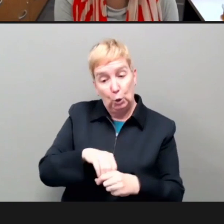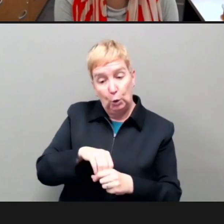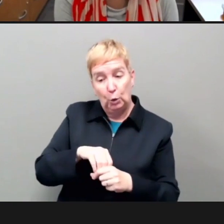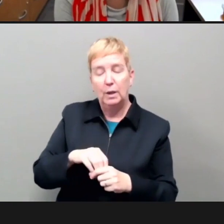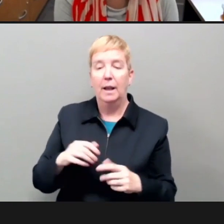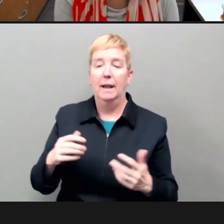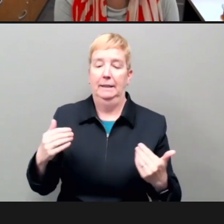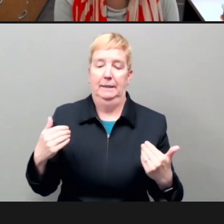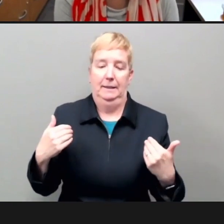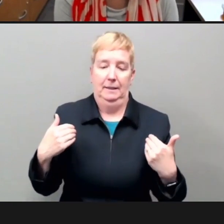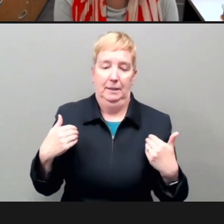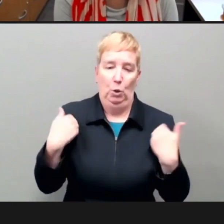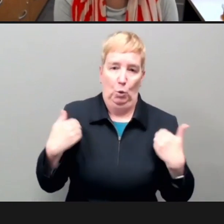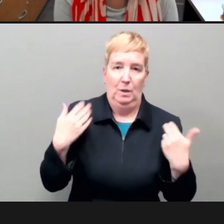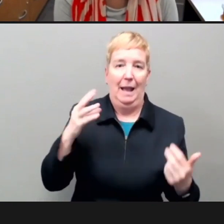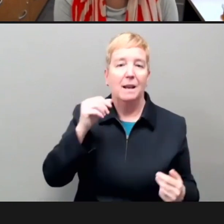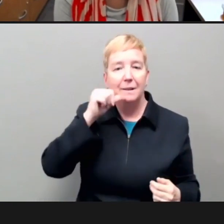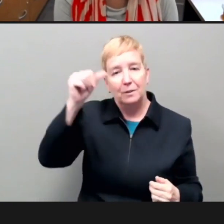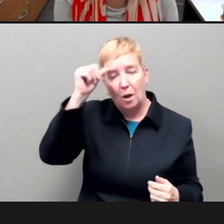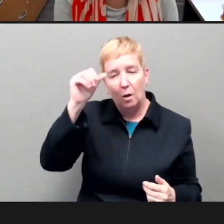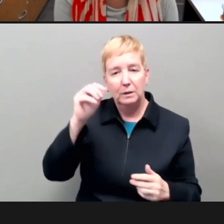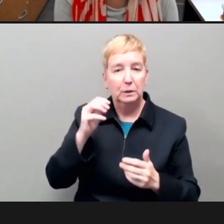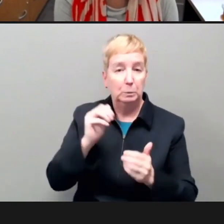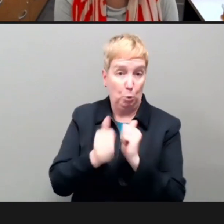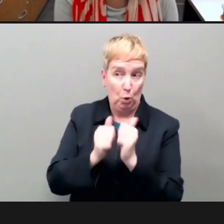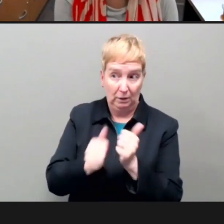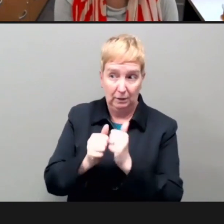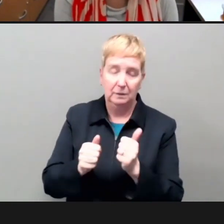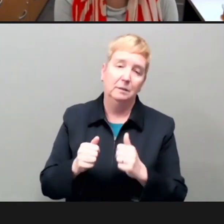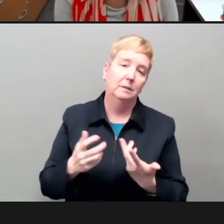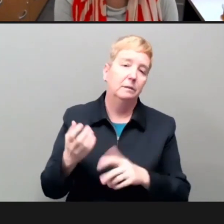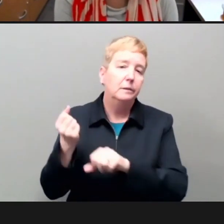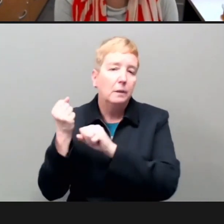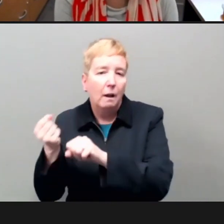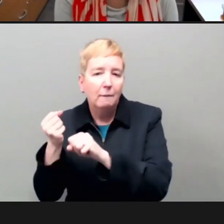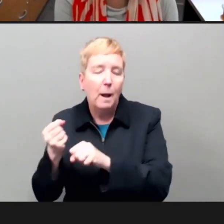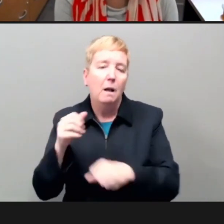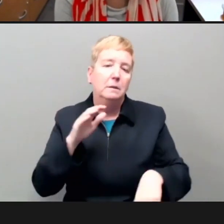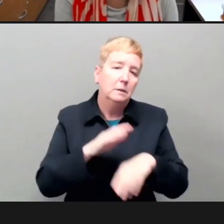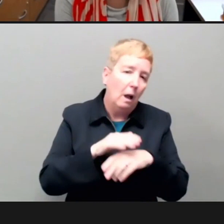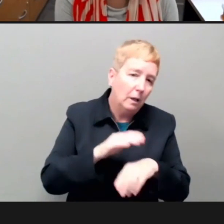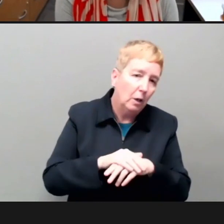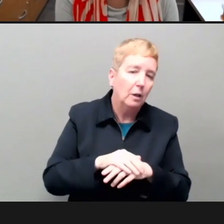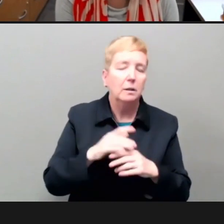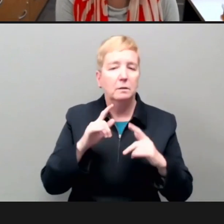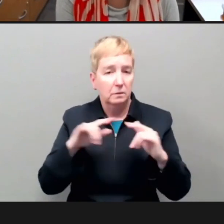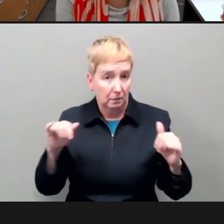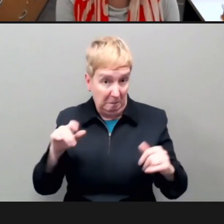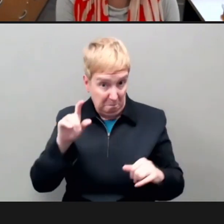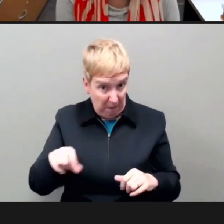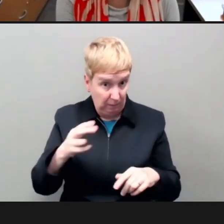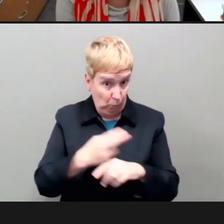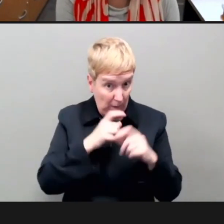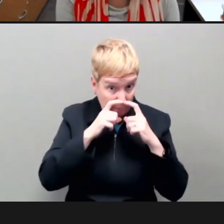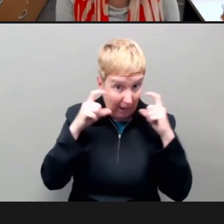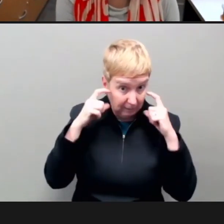Do folks who are participating in like softball or soccer or baseball, will they still need to wear masks? Thank you.